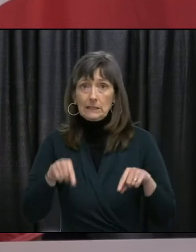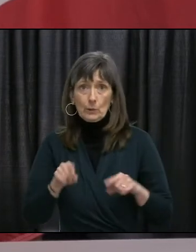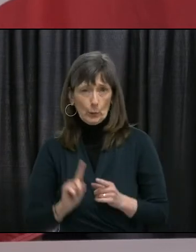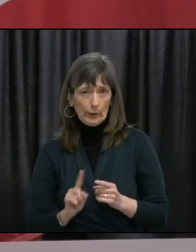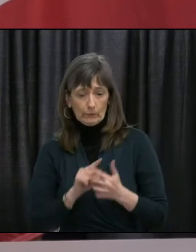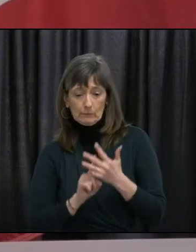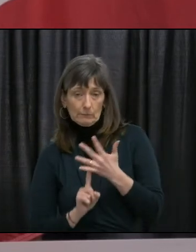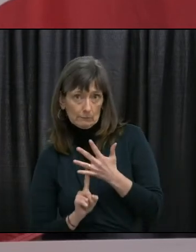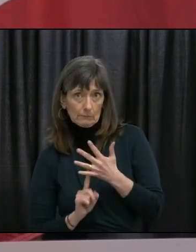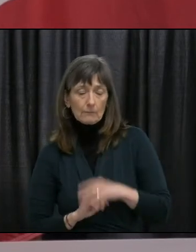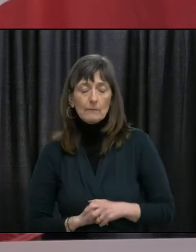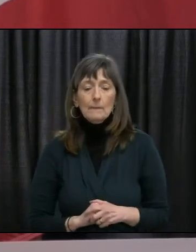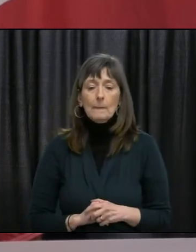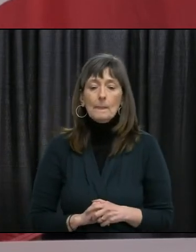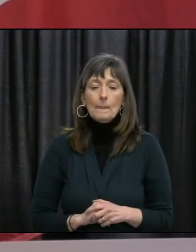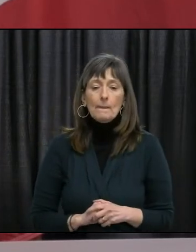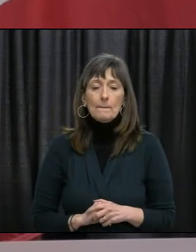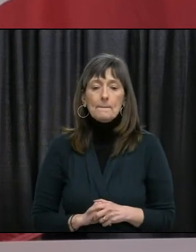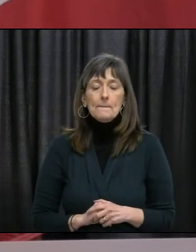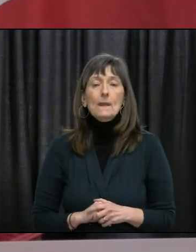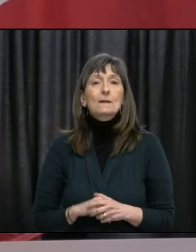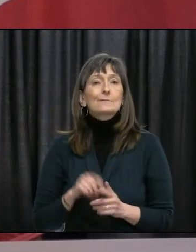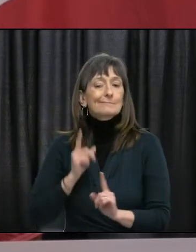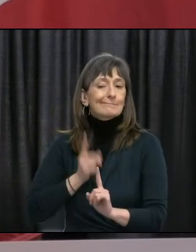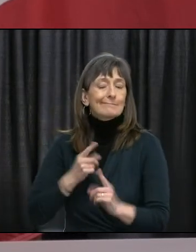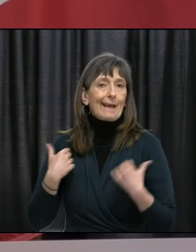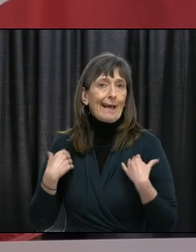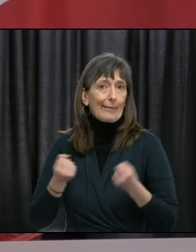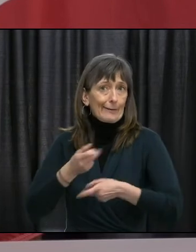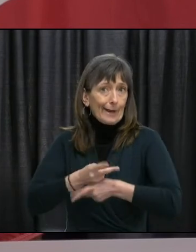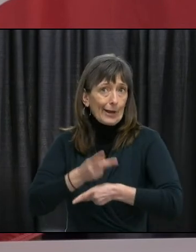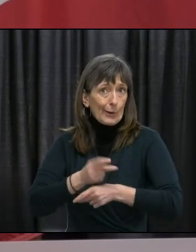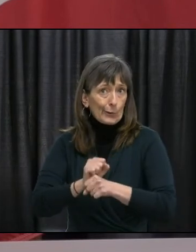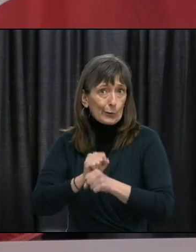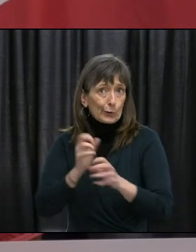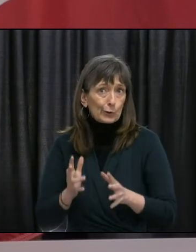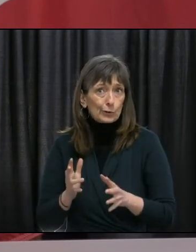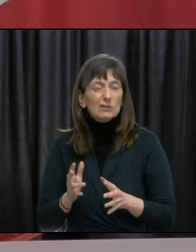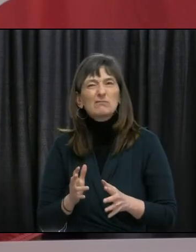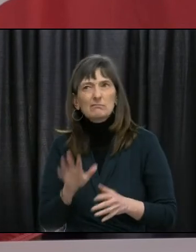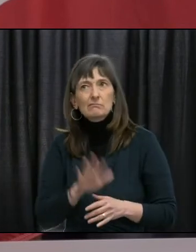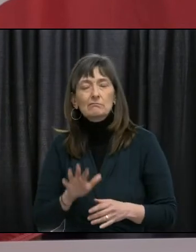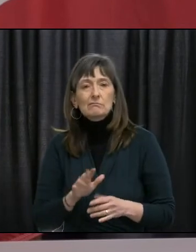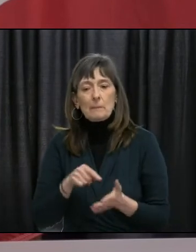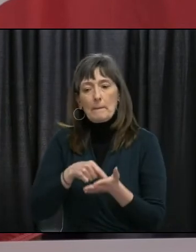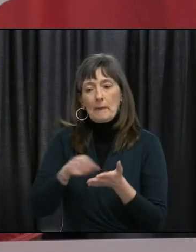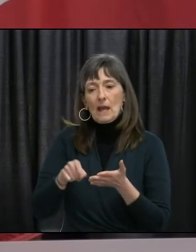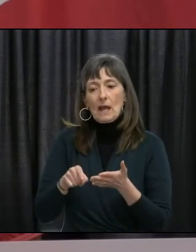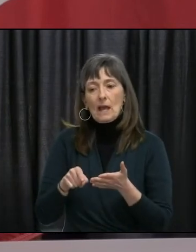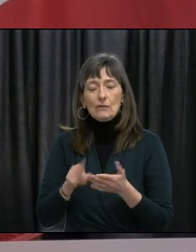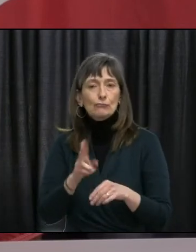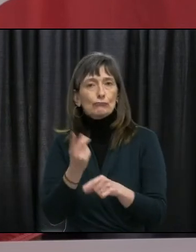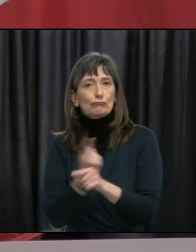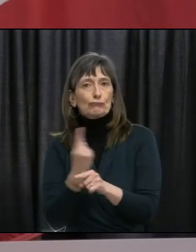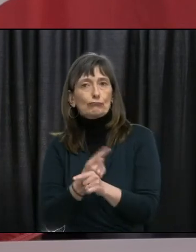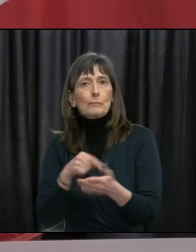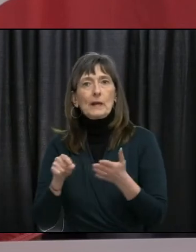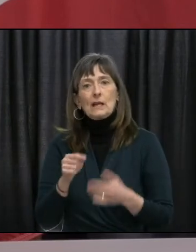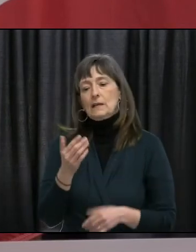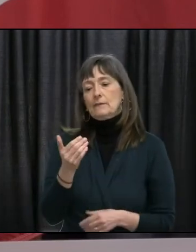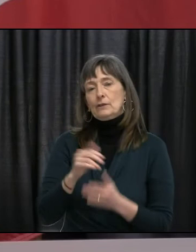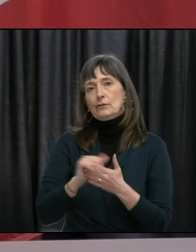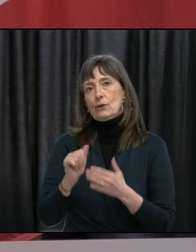at healthcare workers in our province, if you look at the hourly rate, it would be around $15.63 before this would have any impact. So